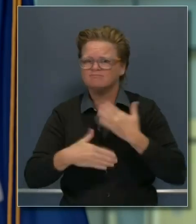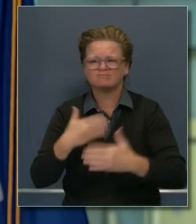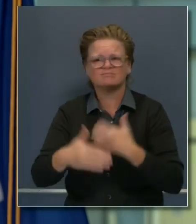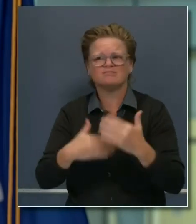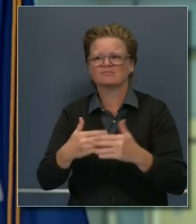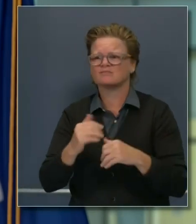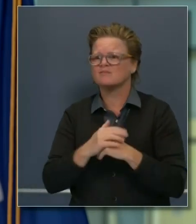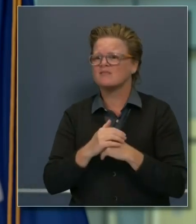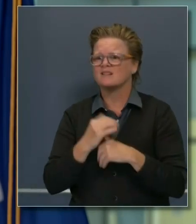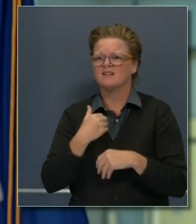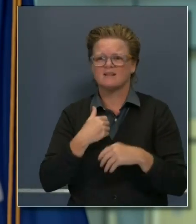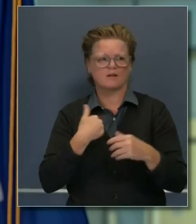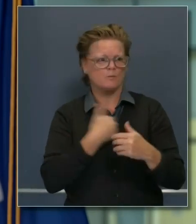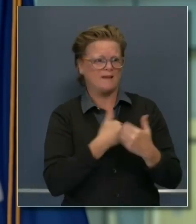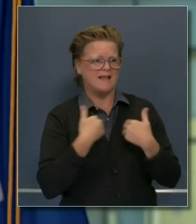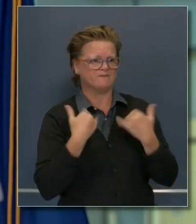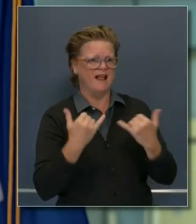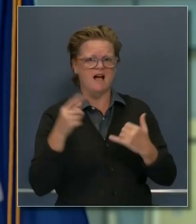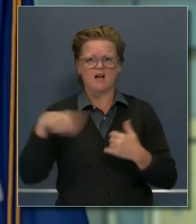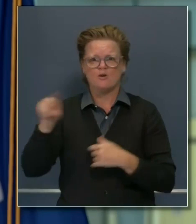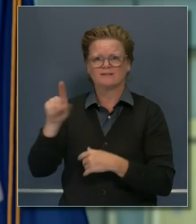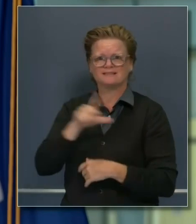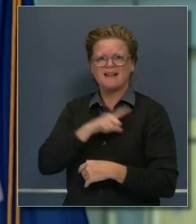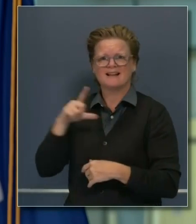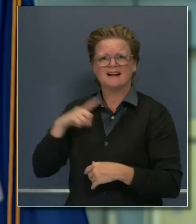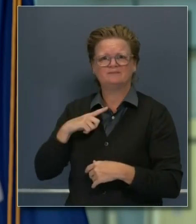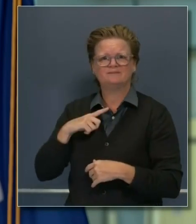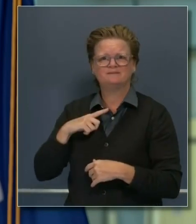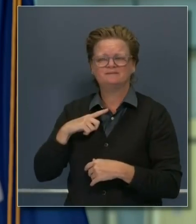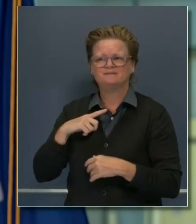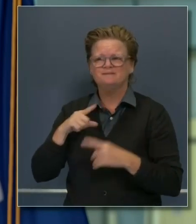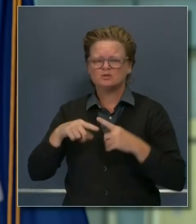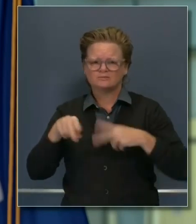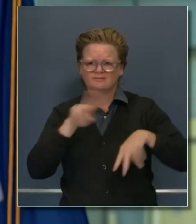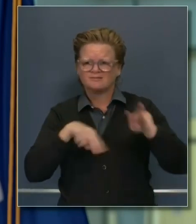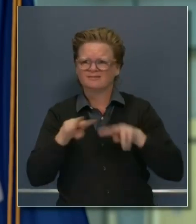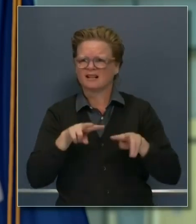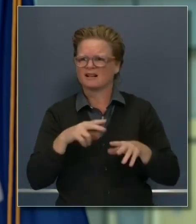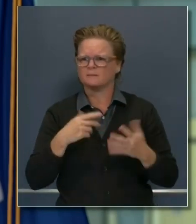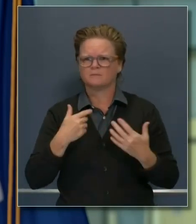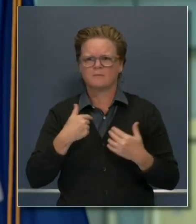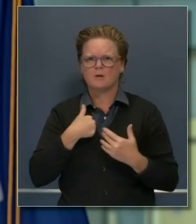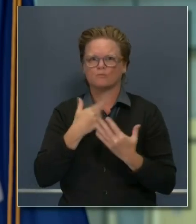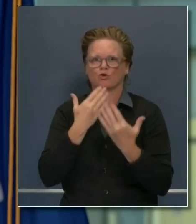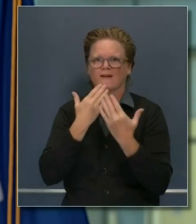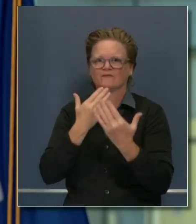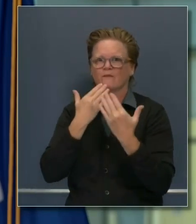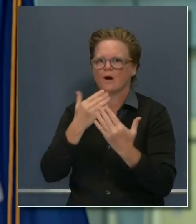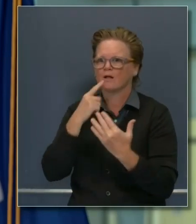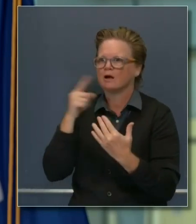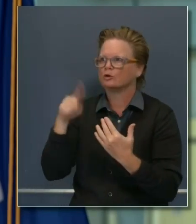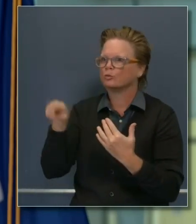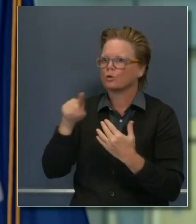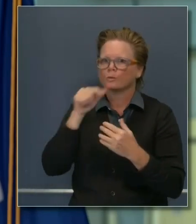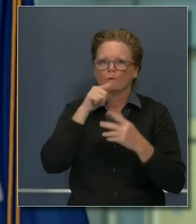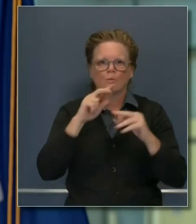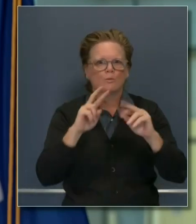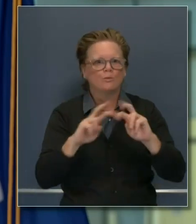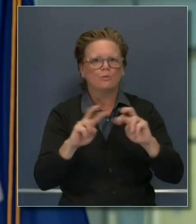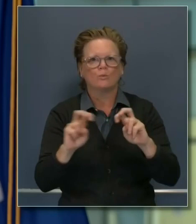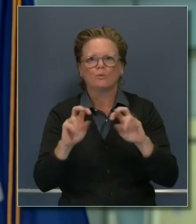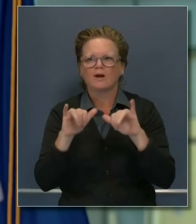the opportunity. They have a work group that we had counseled with. They actually provided some very